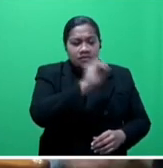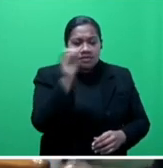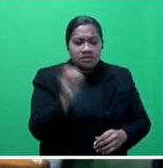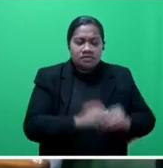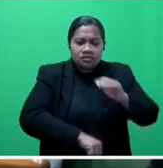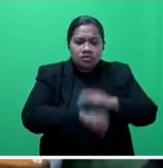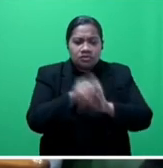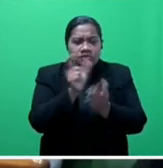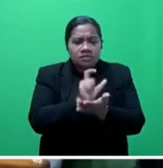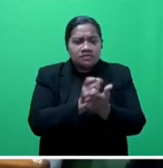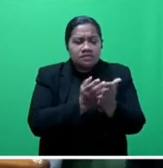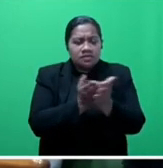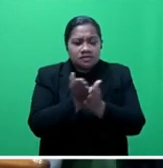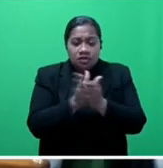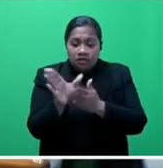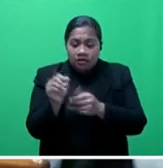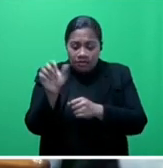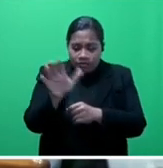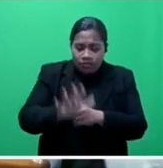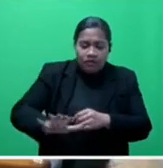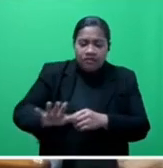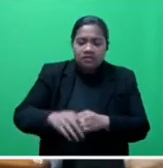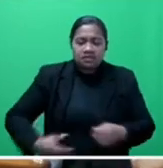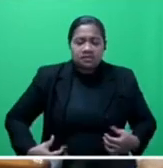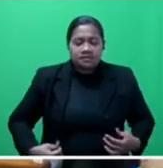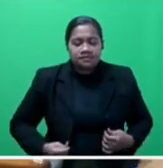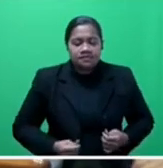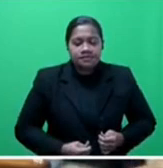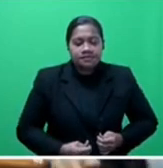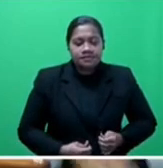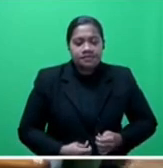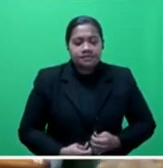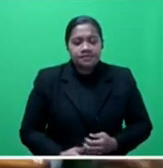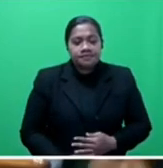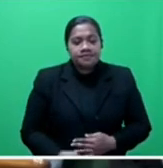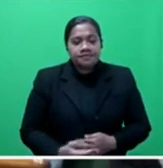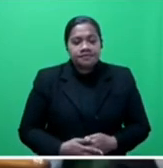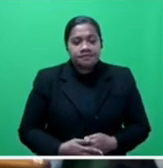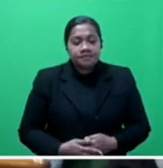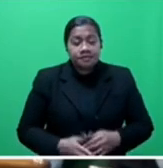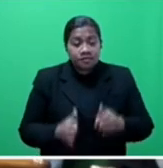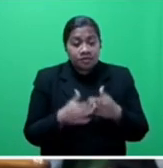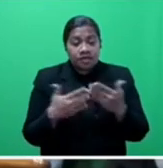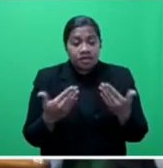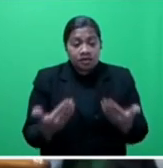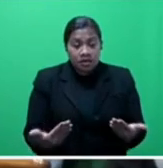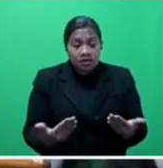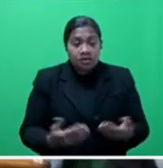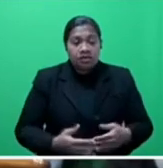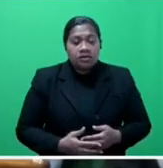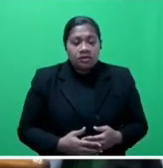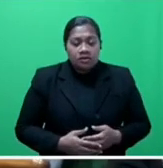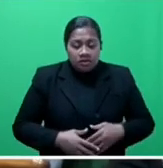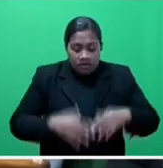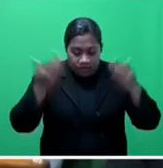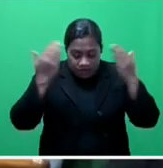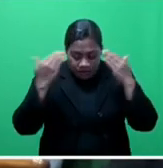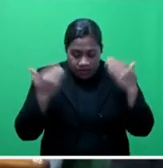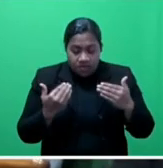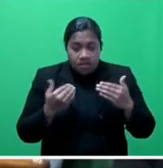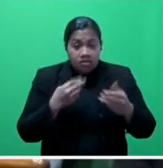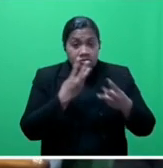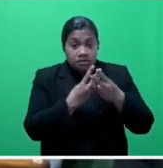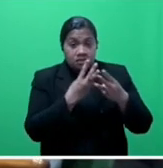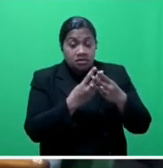servants came from his province, and that from his part of the nation. Now, Mr. Speaker, a SODELPA government would